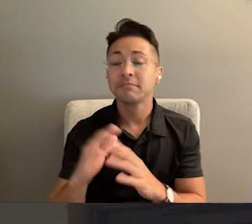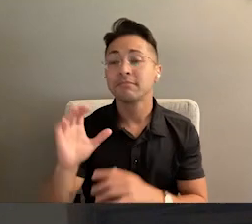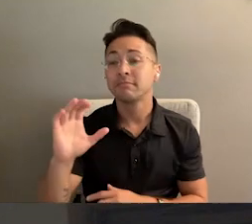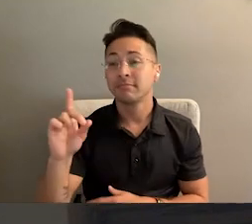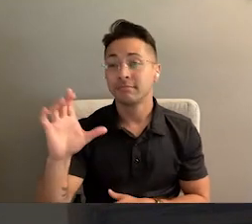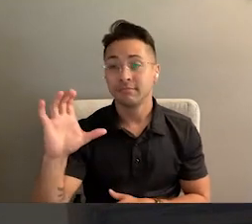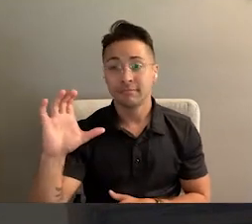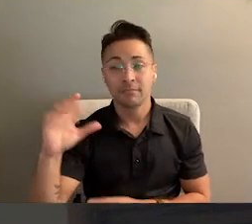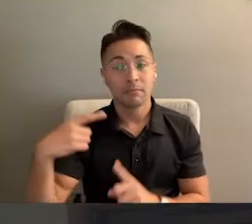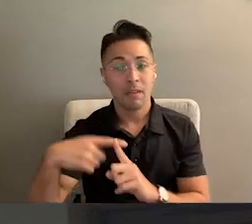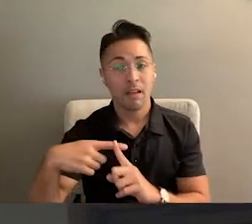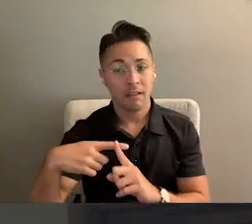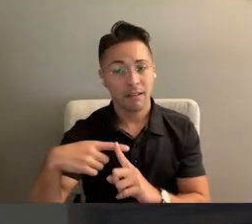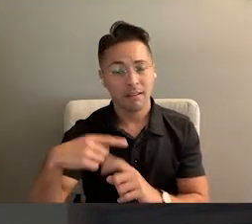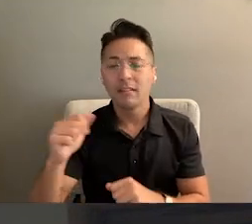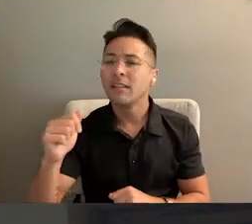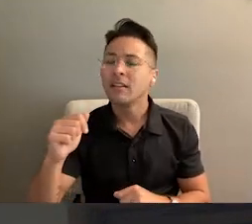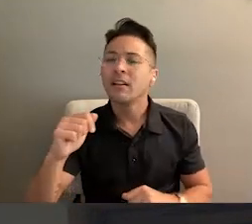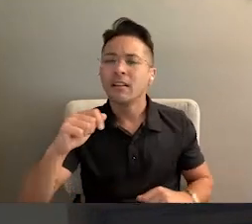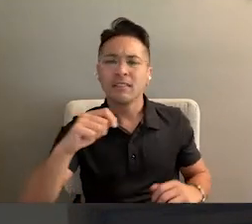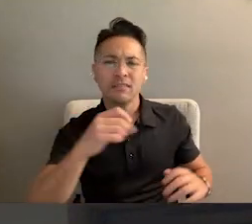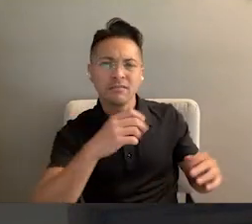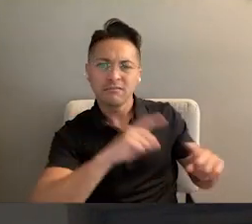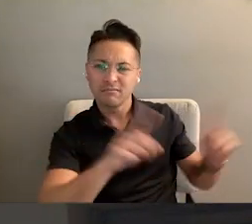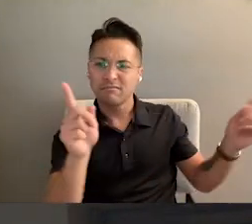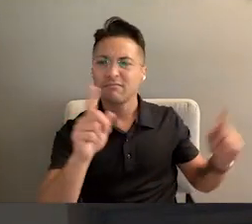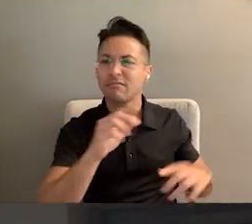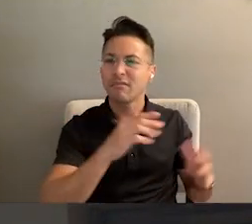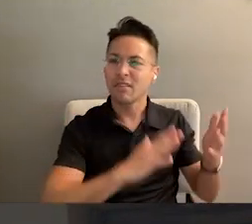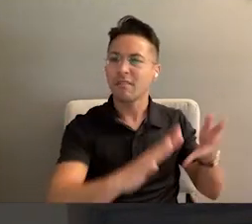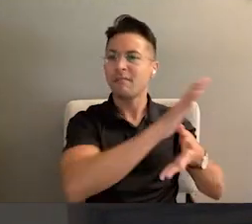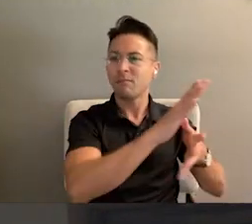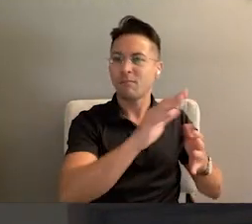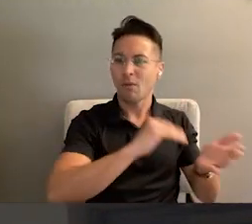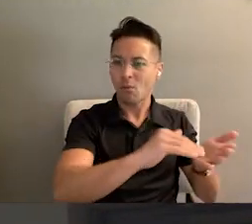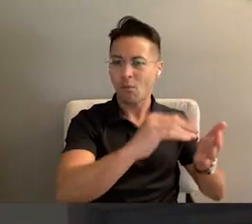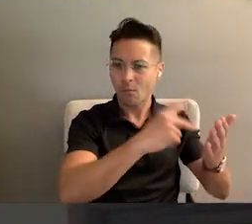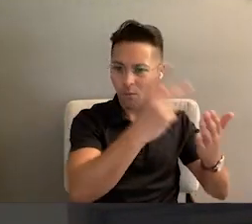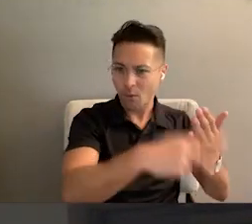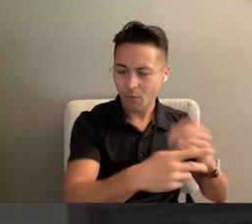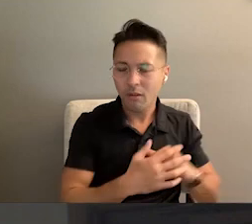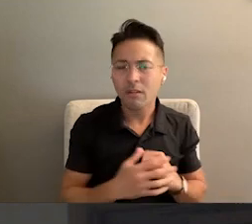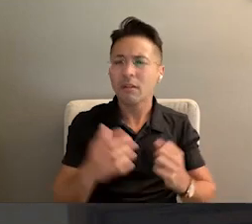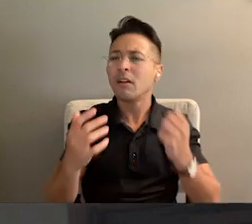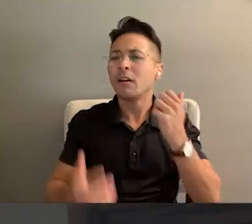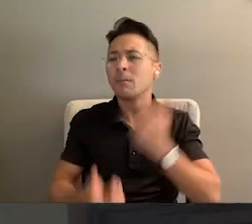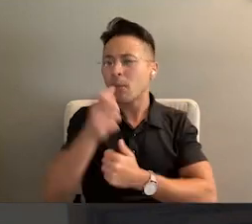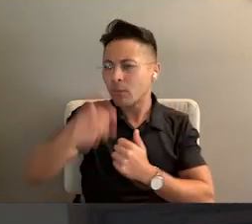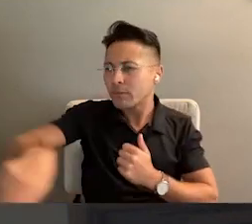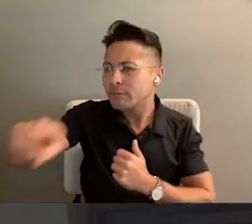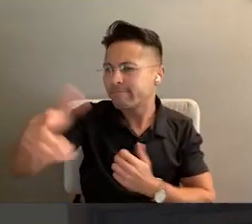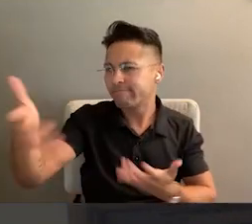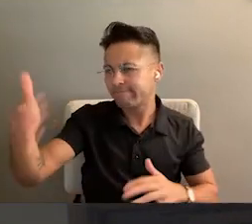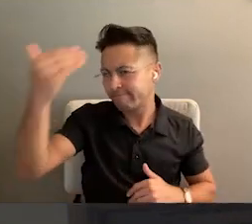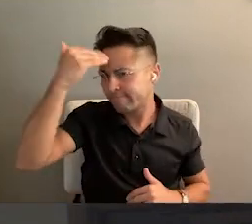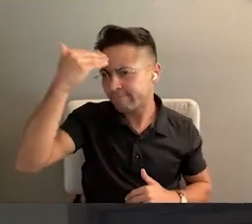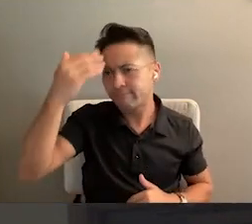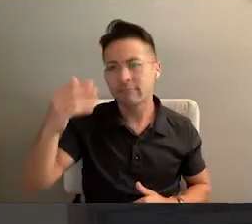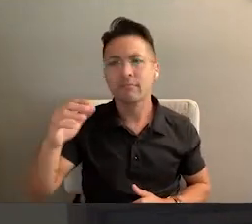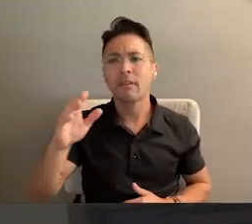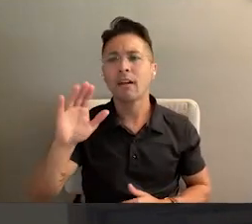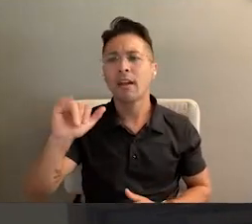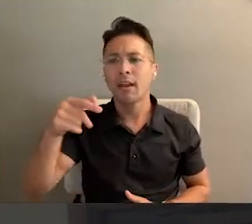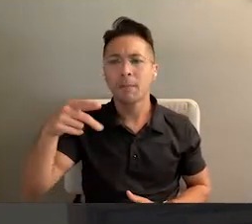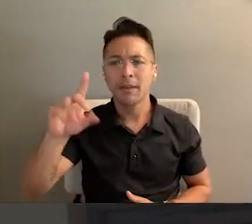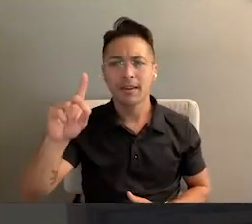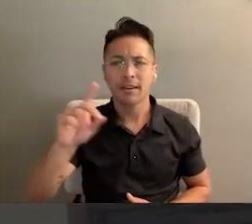So, what is CDC Plus? CDC Plus is an alternative to the main waiver program. So, most